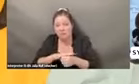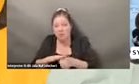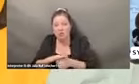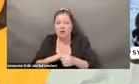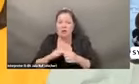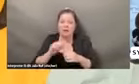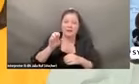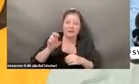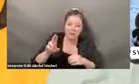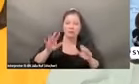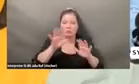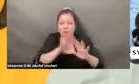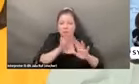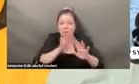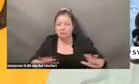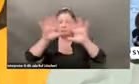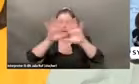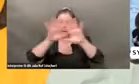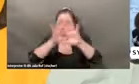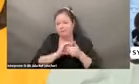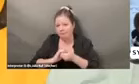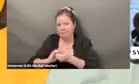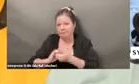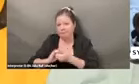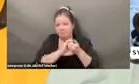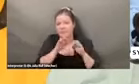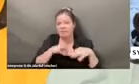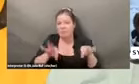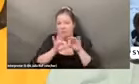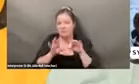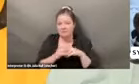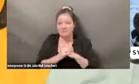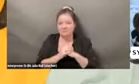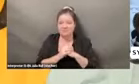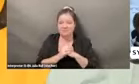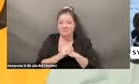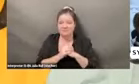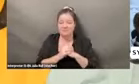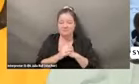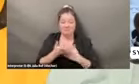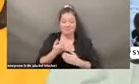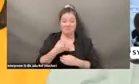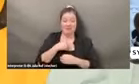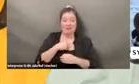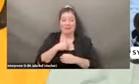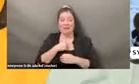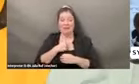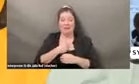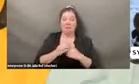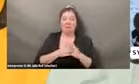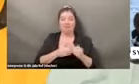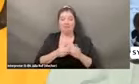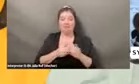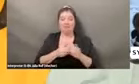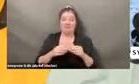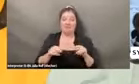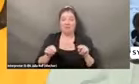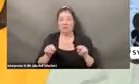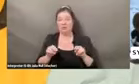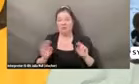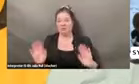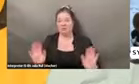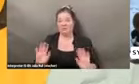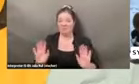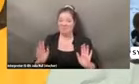good way. I'm not objective on this because I worked so hard with the directive in the transposition, but I